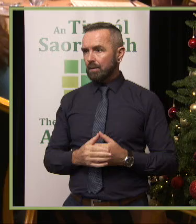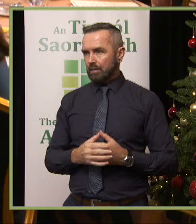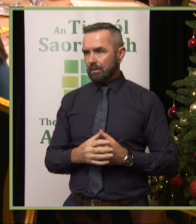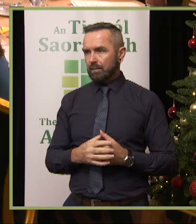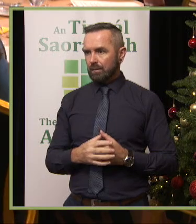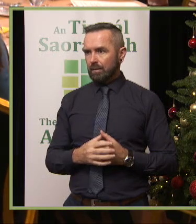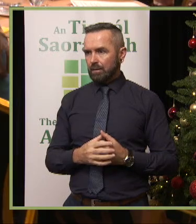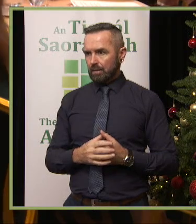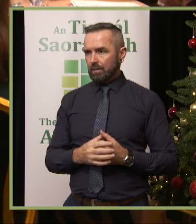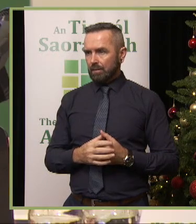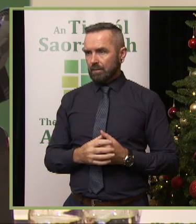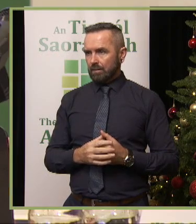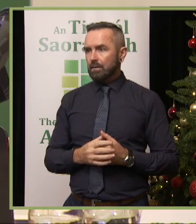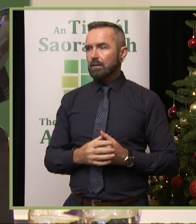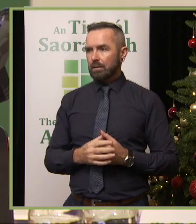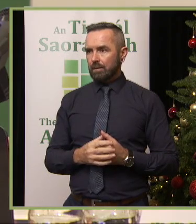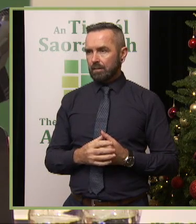Okay, that's carried.